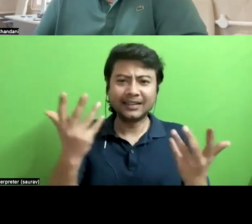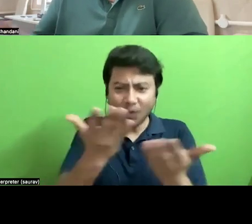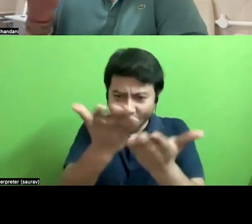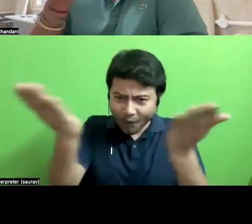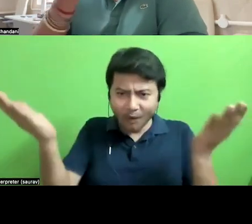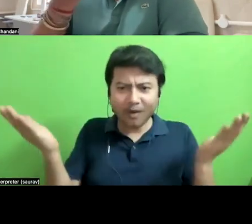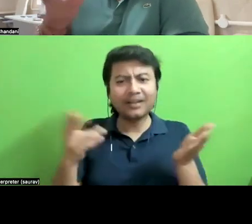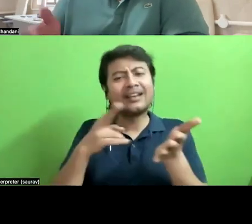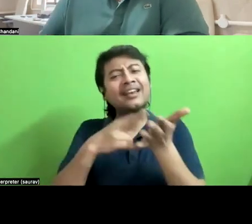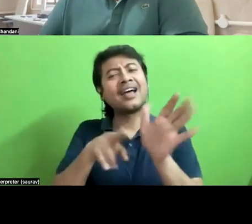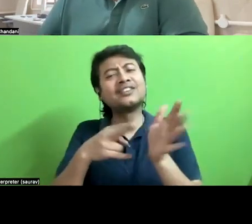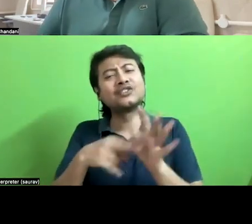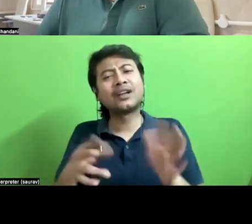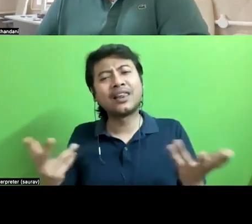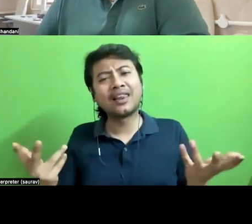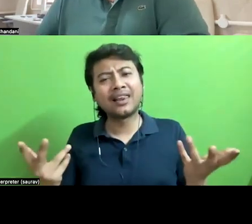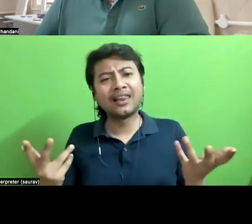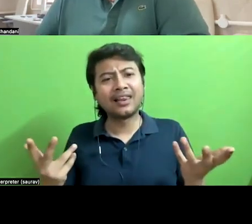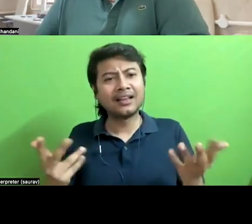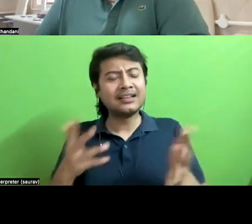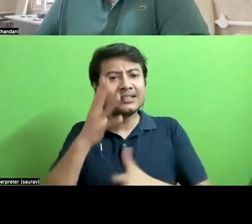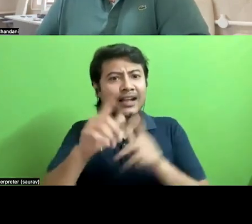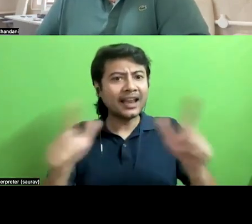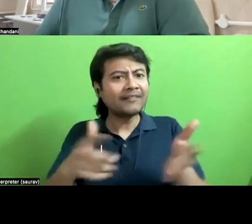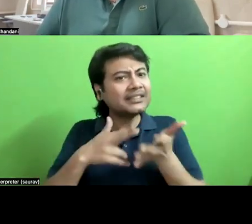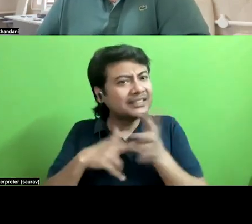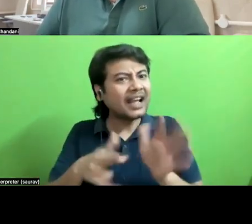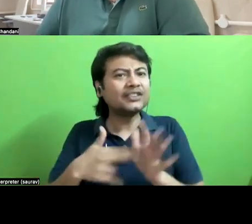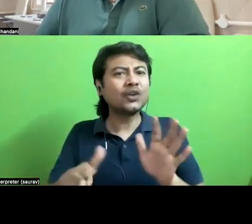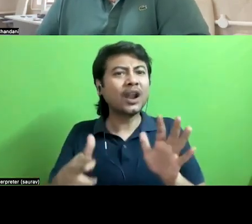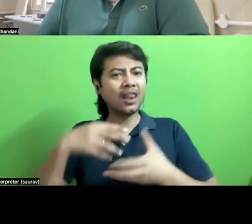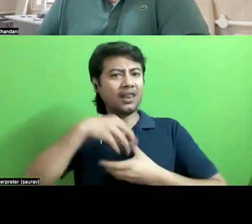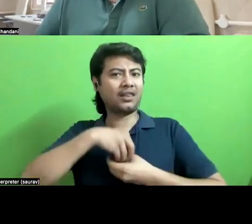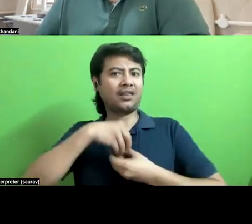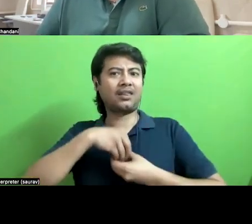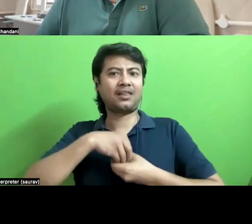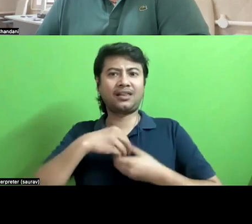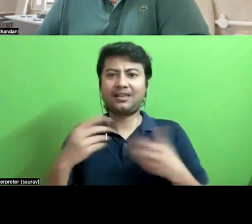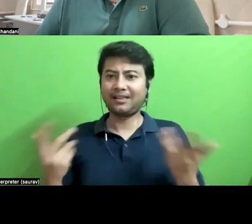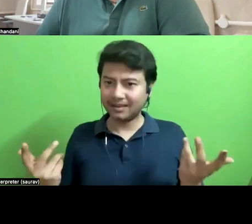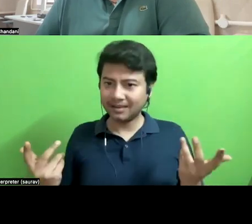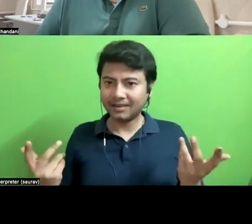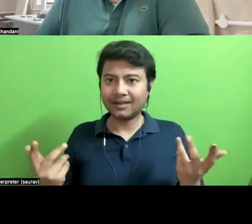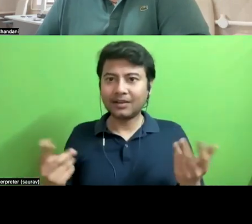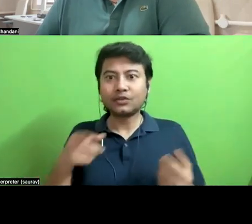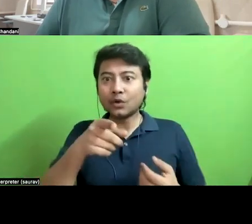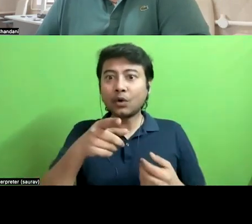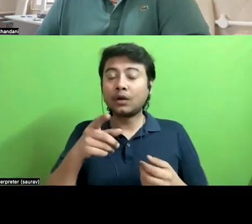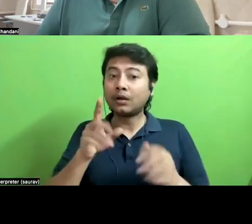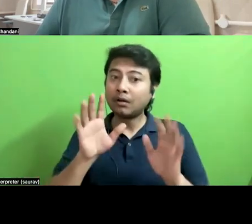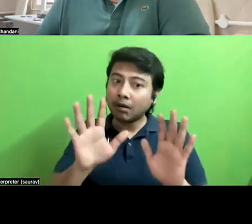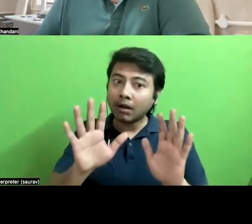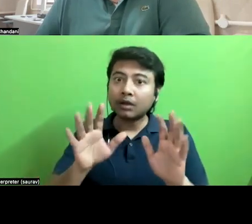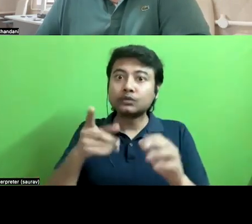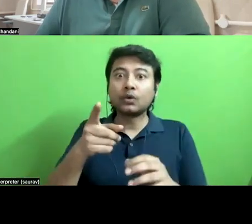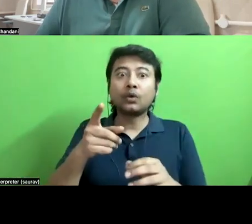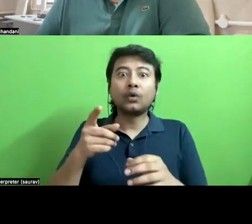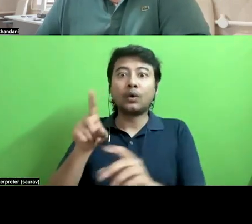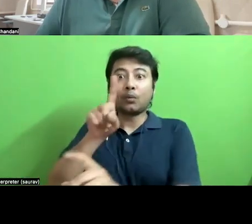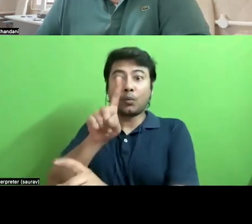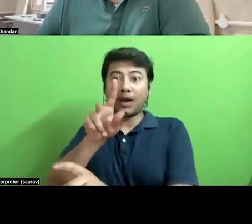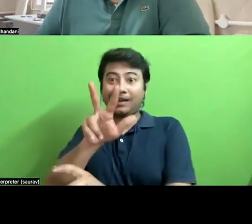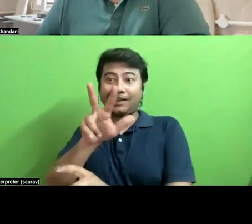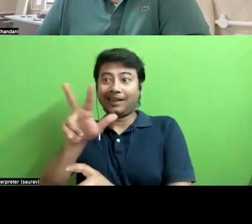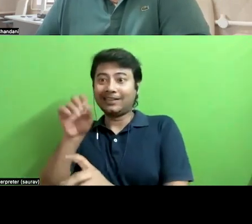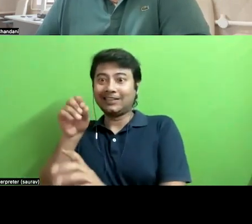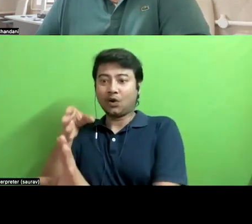we do signs. It's a natural language. That is why, surprisingly, it was not a mental model, obviously, for many years,